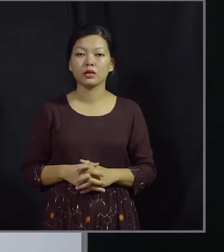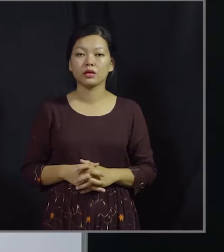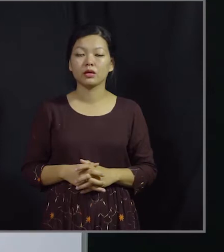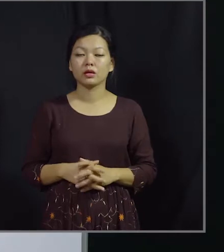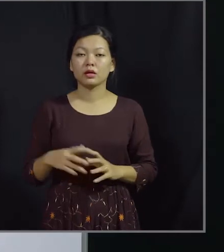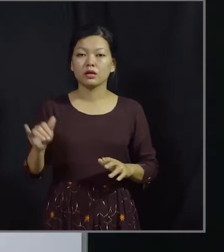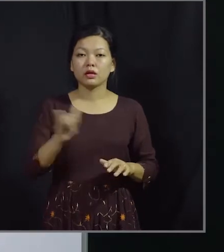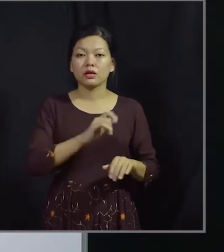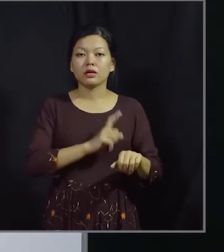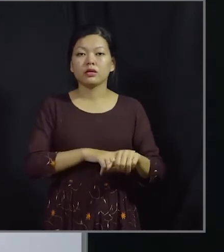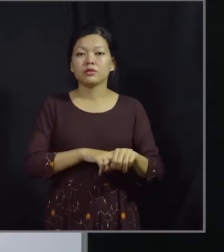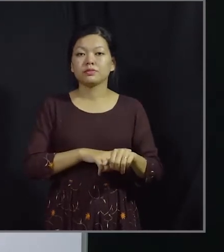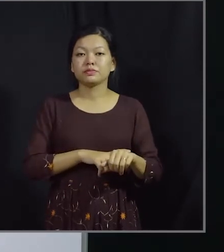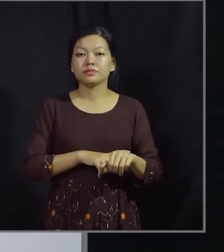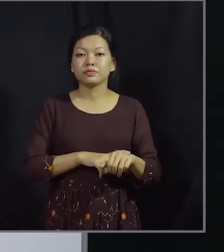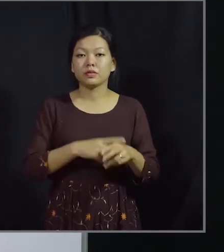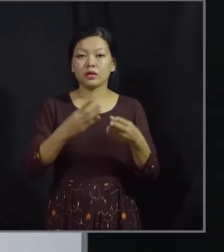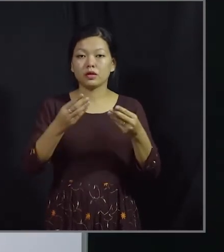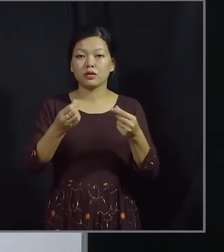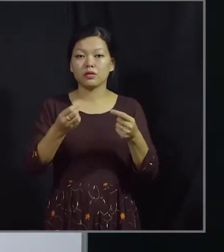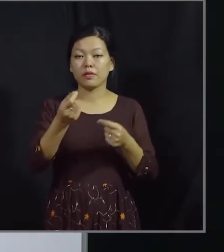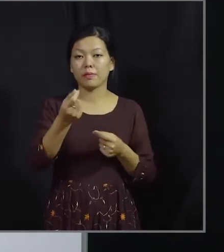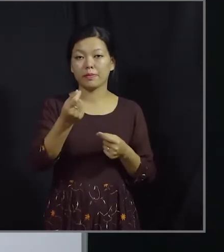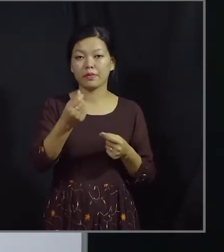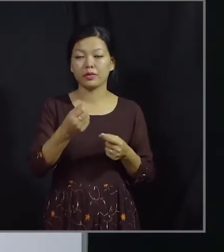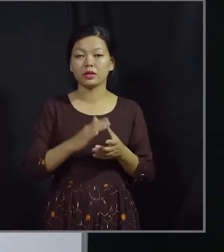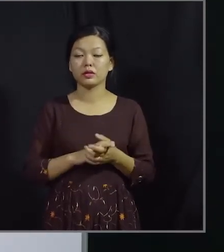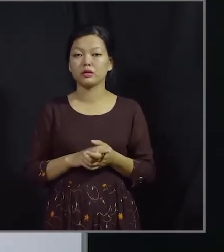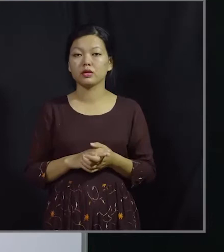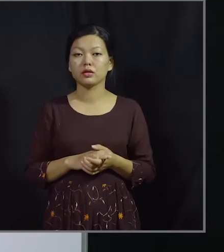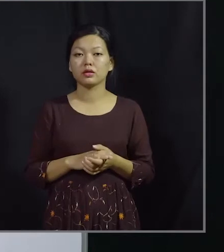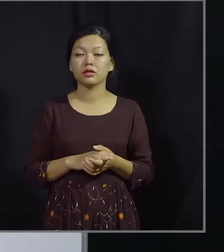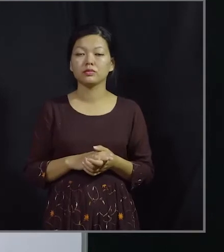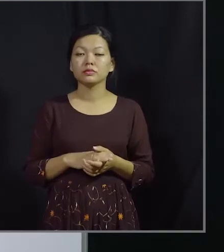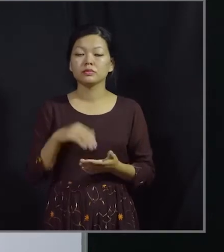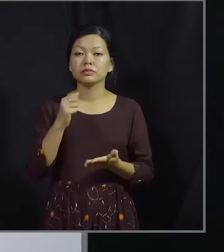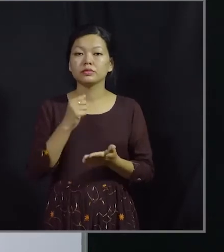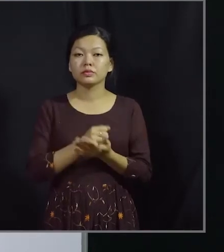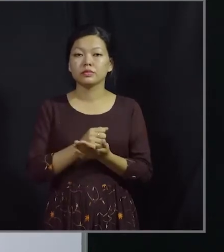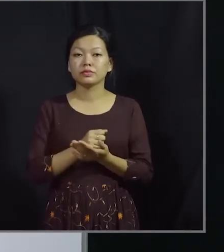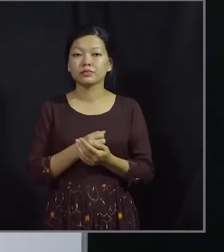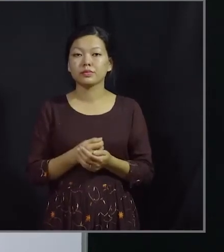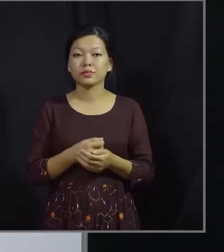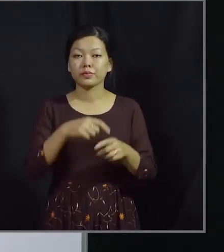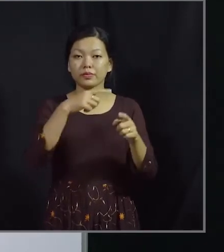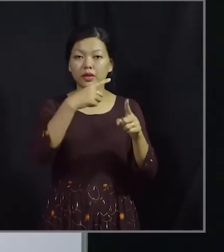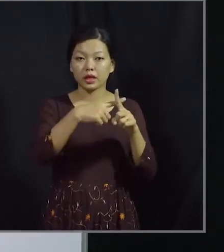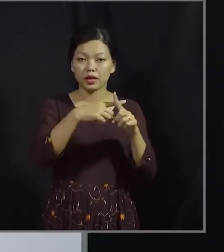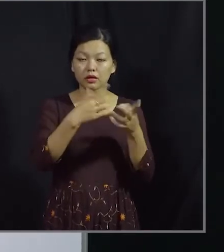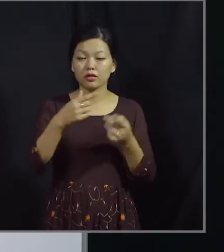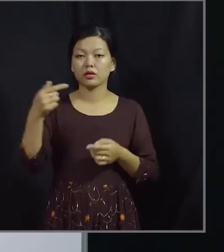At the same time, this amount has to be credited and debited in a